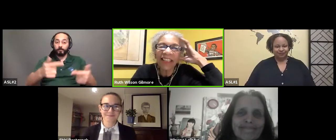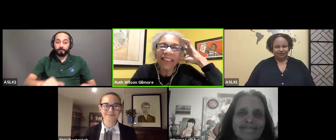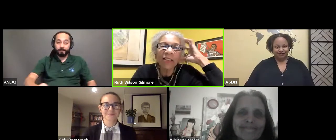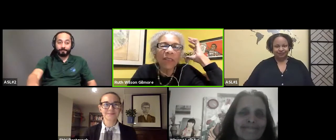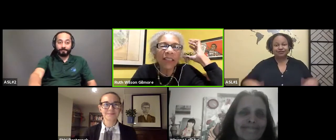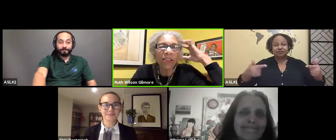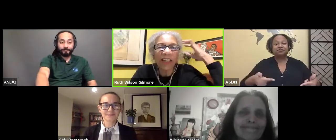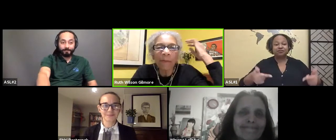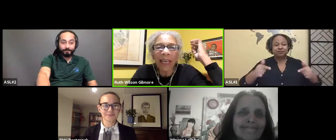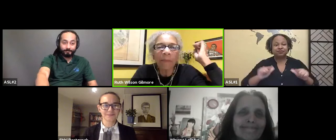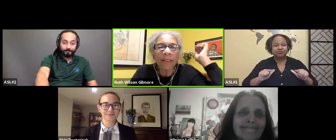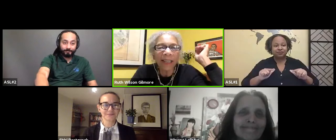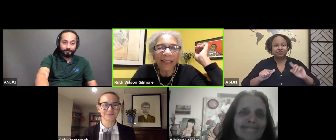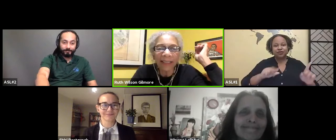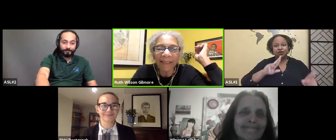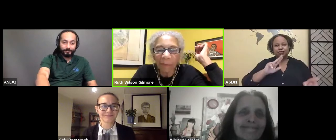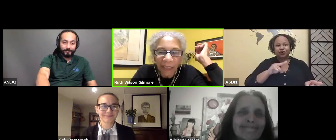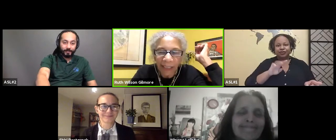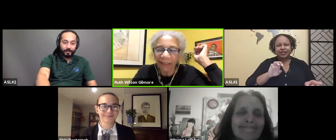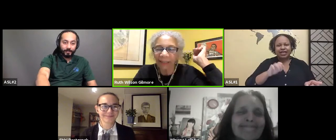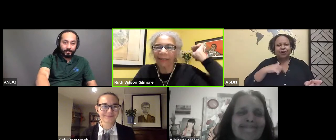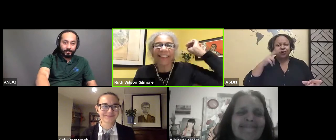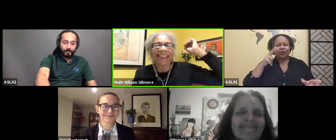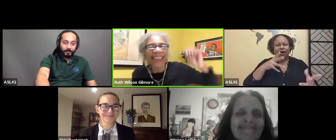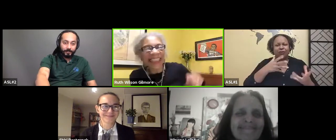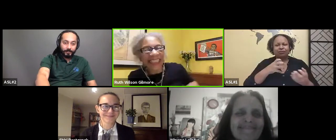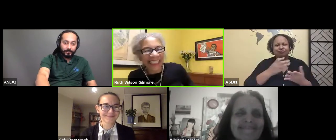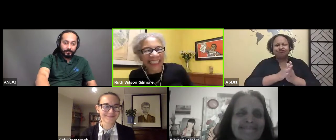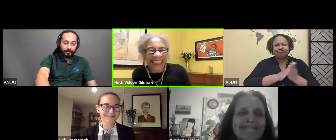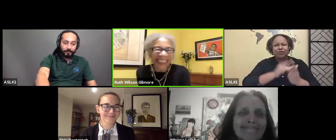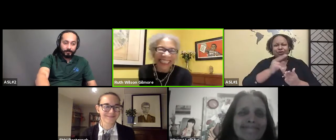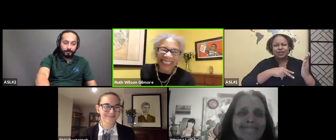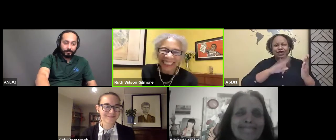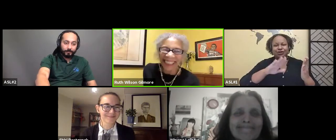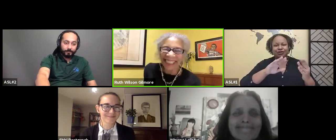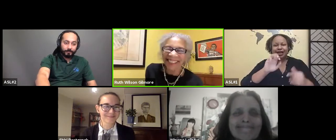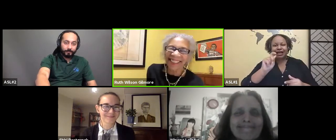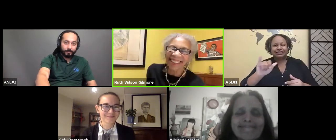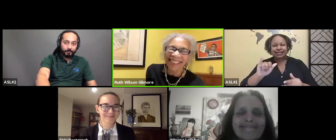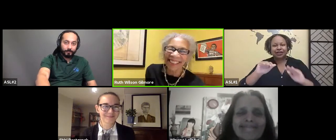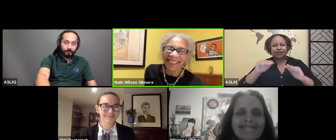Well, I'd like to read your Amazon essay, please.